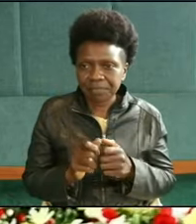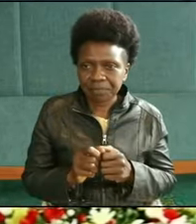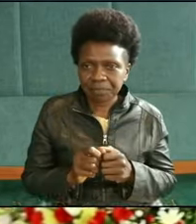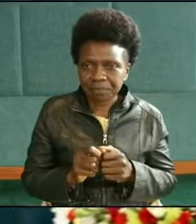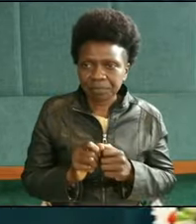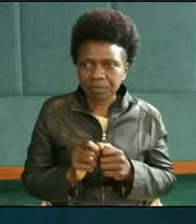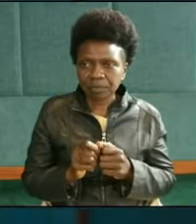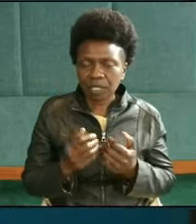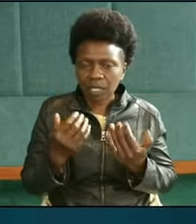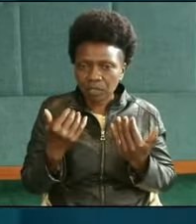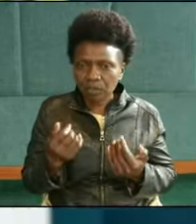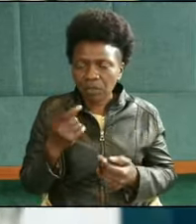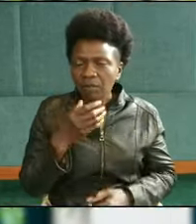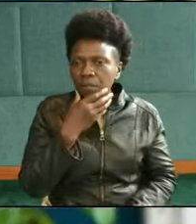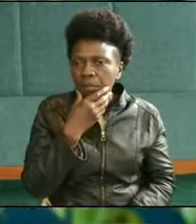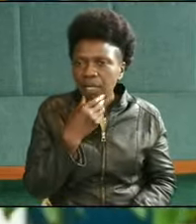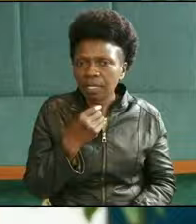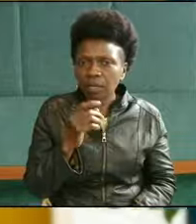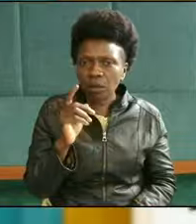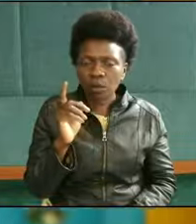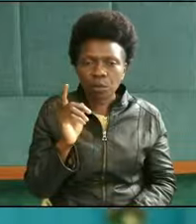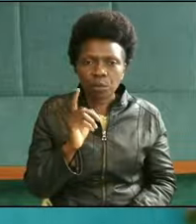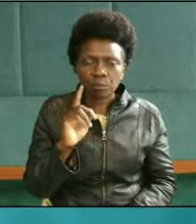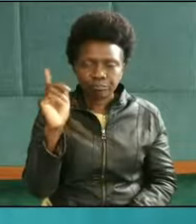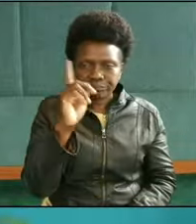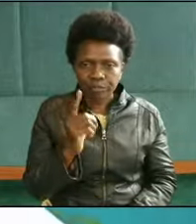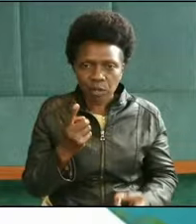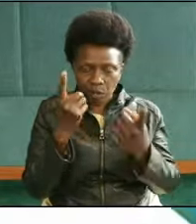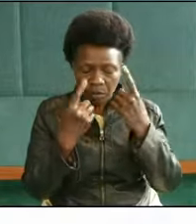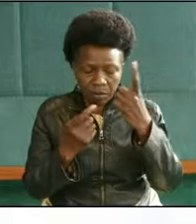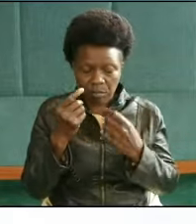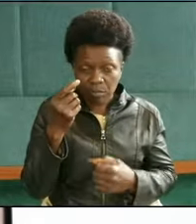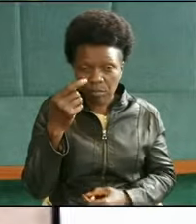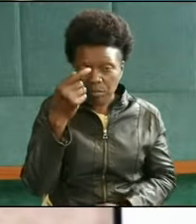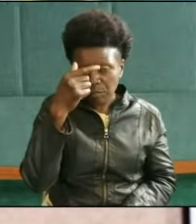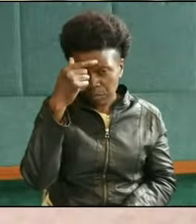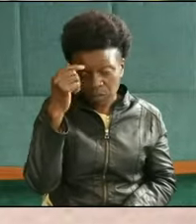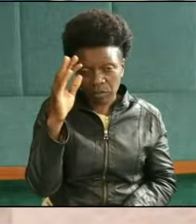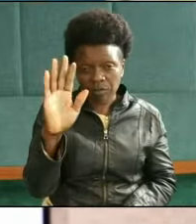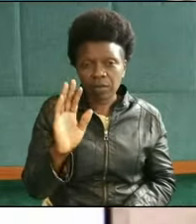Children of men, do not weep because of your sin.